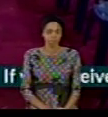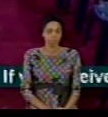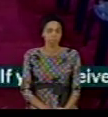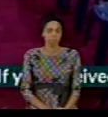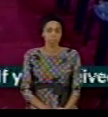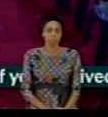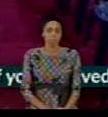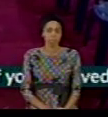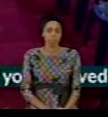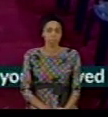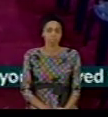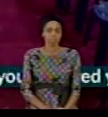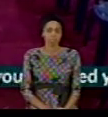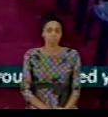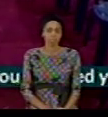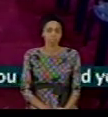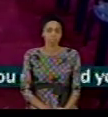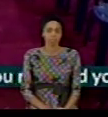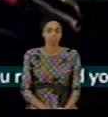foreign